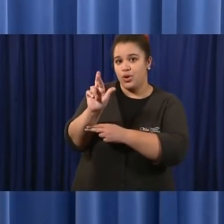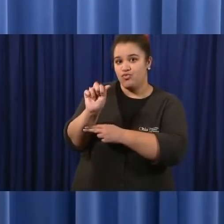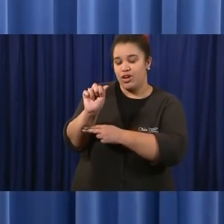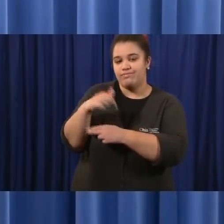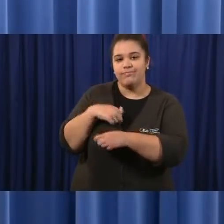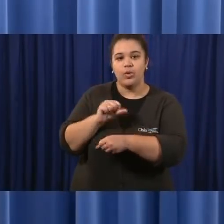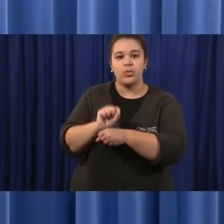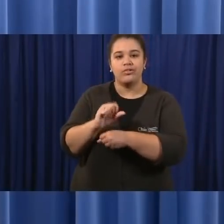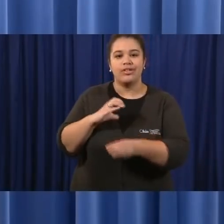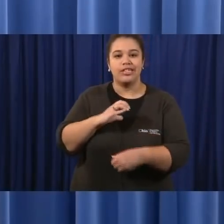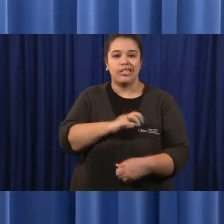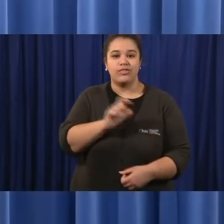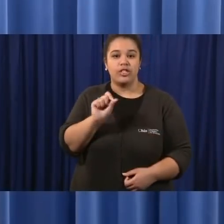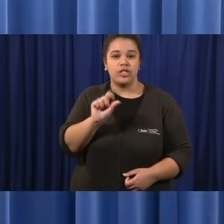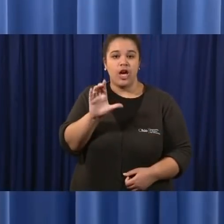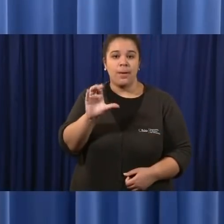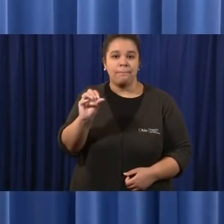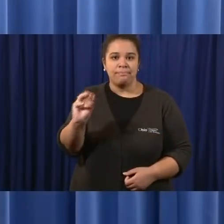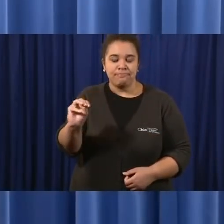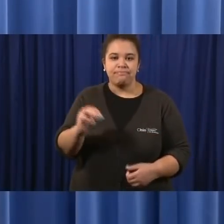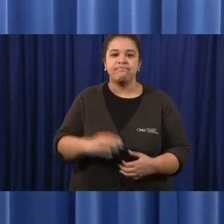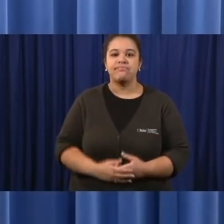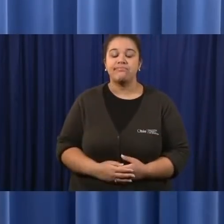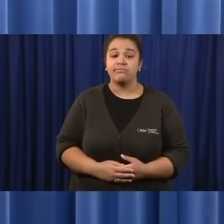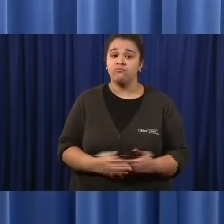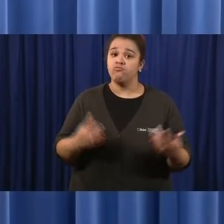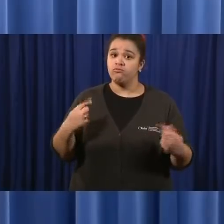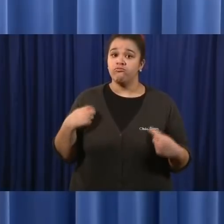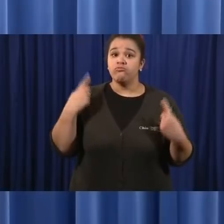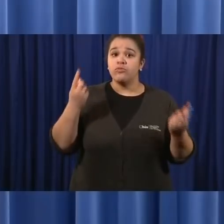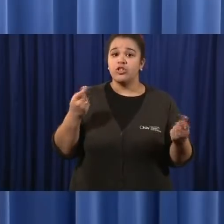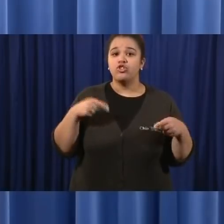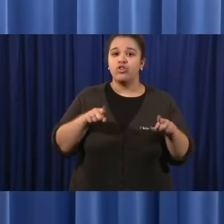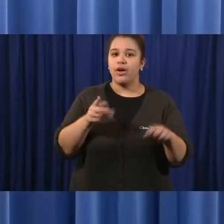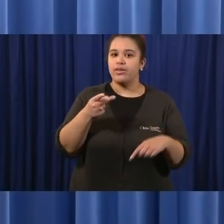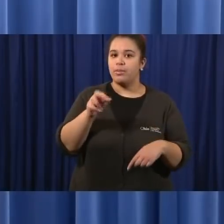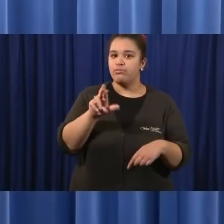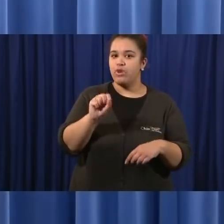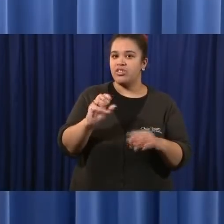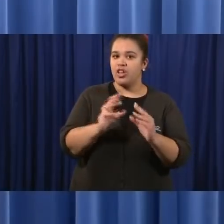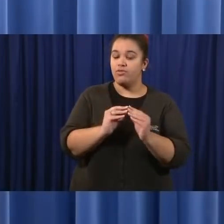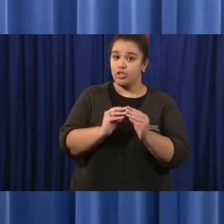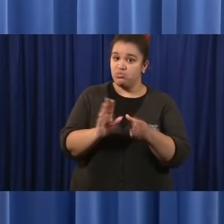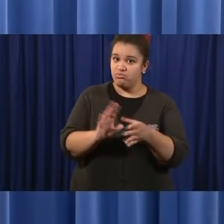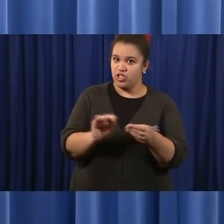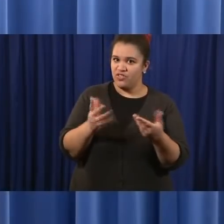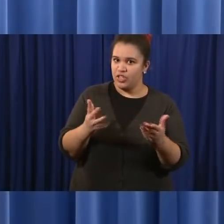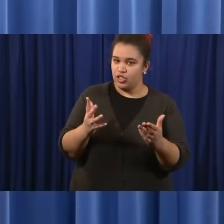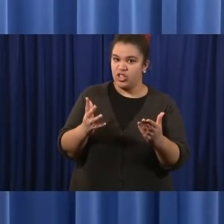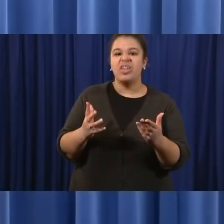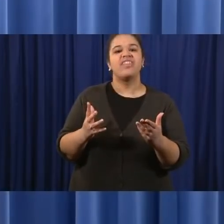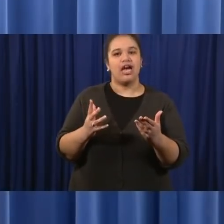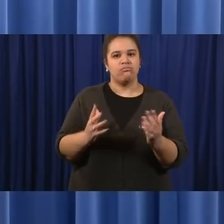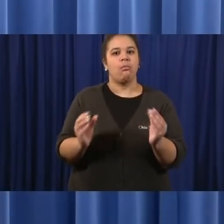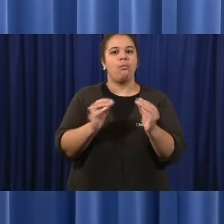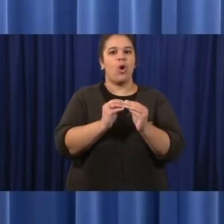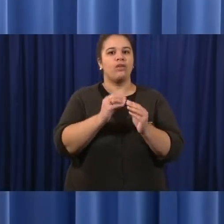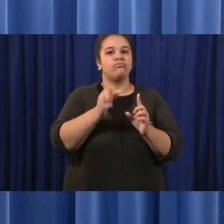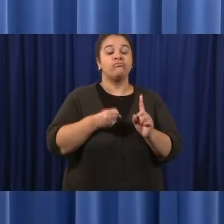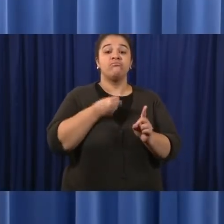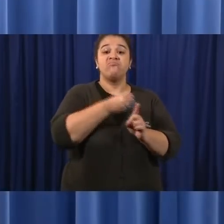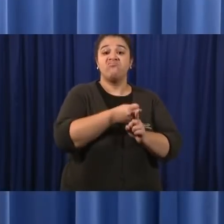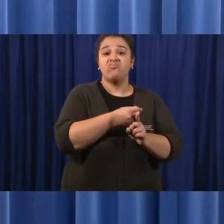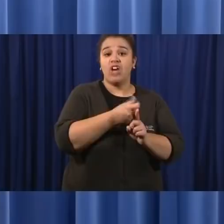has disproportionately affected African American Ohioans. On April 20, you assembled